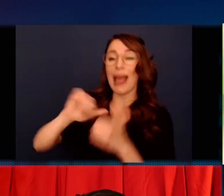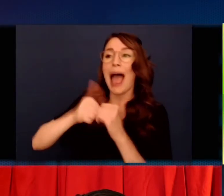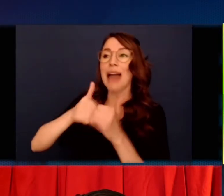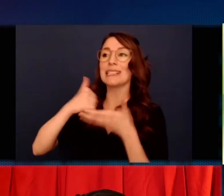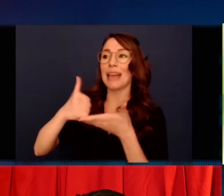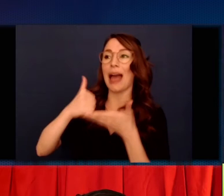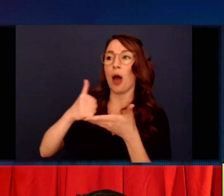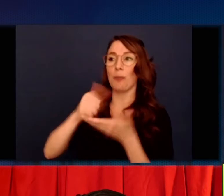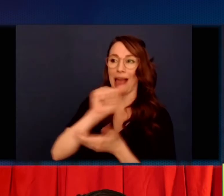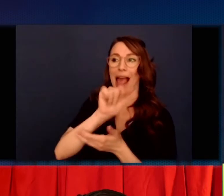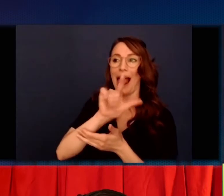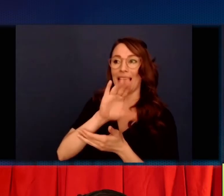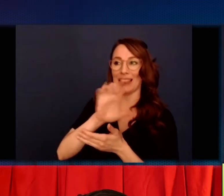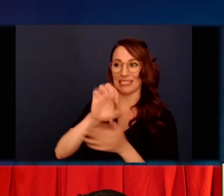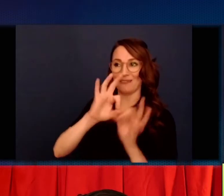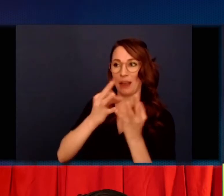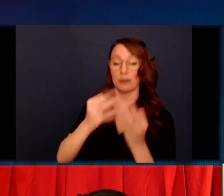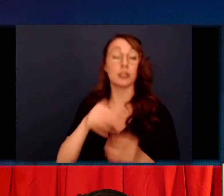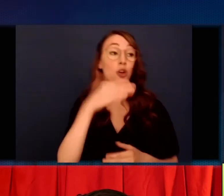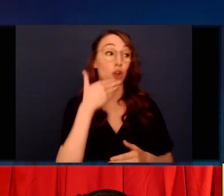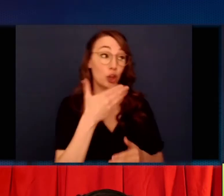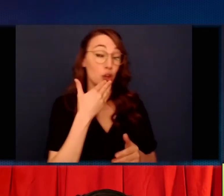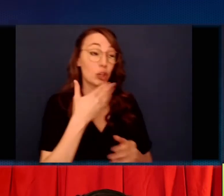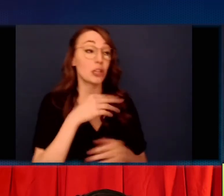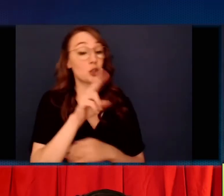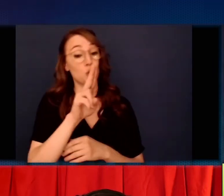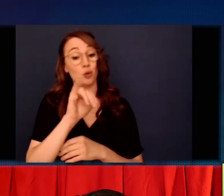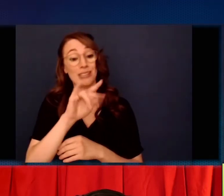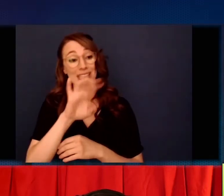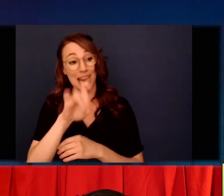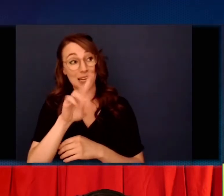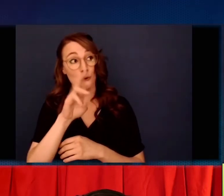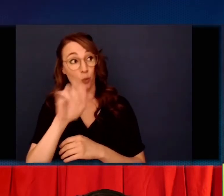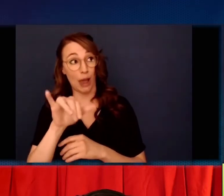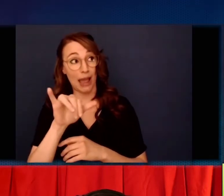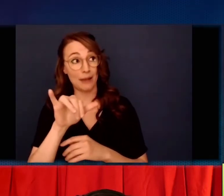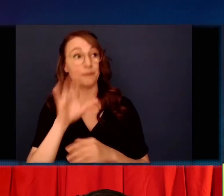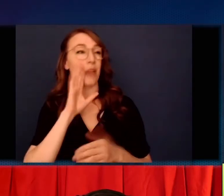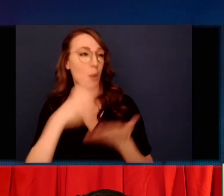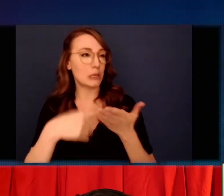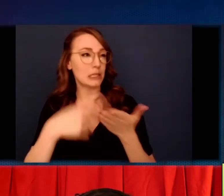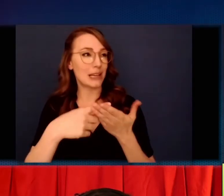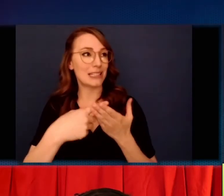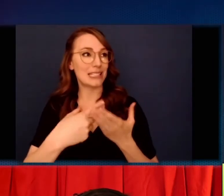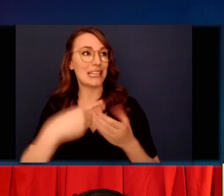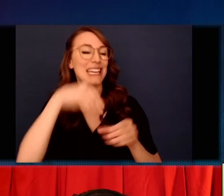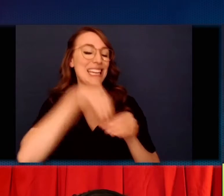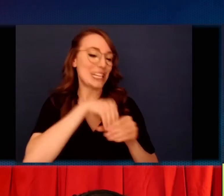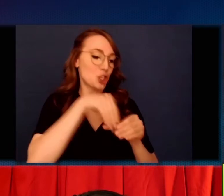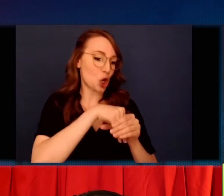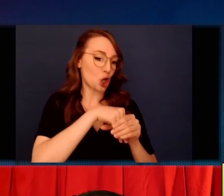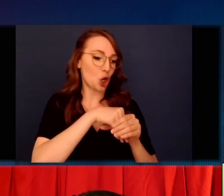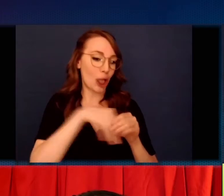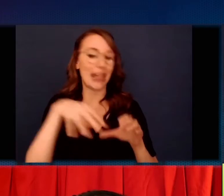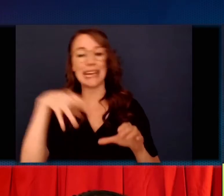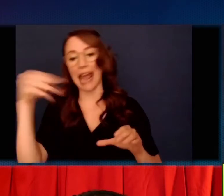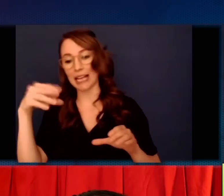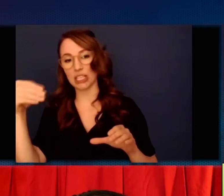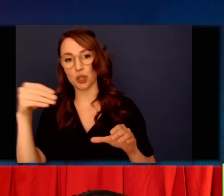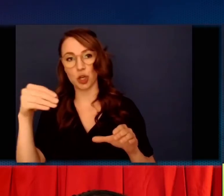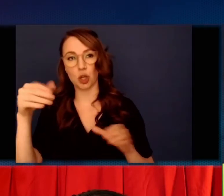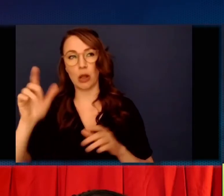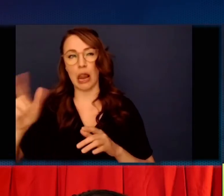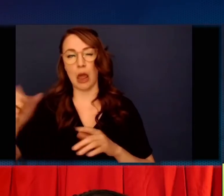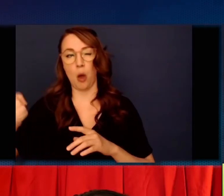question. Great. So United Way, I'm going to speak. I'm going to speak about internal, and then I'll move to external as well. So internal to United